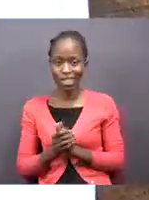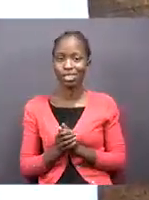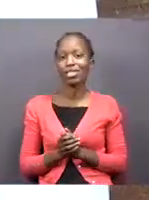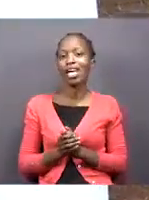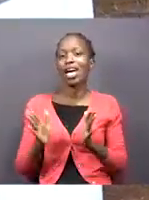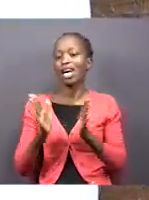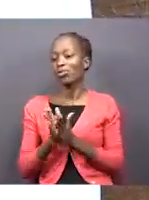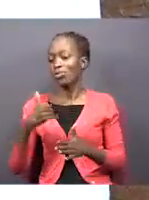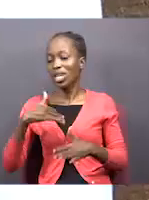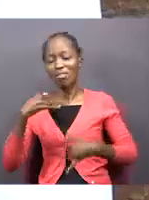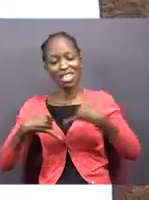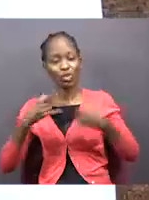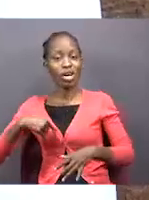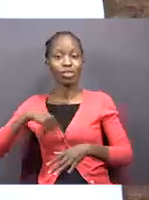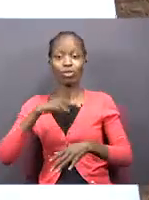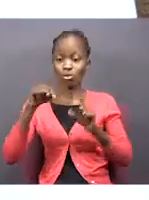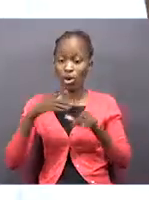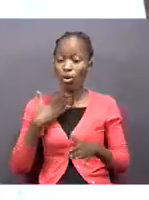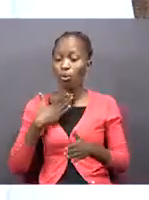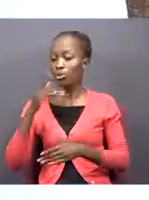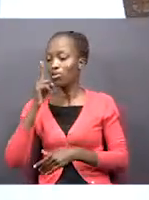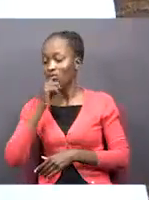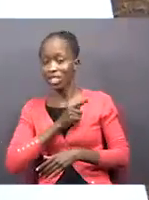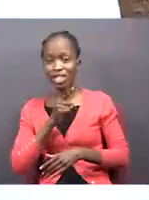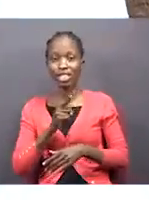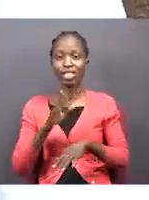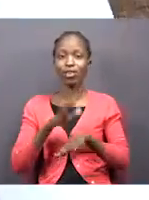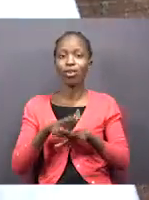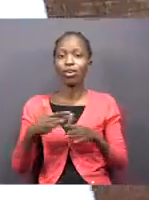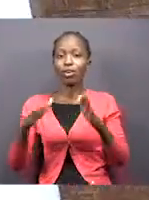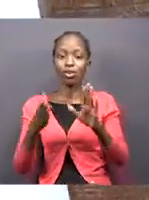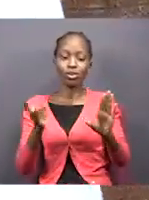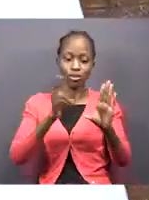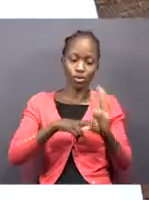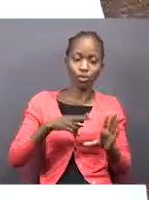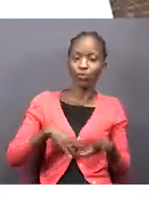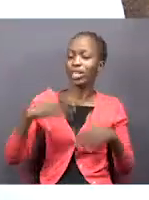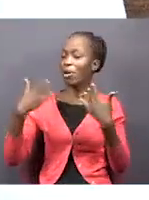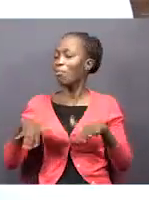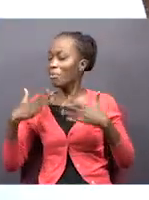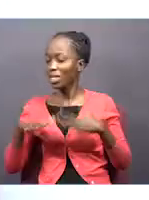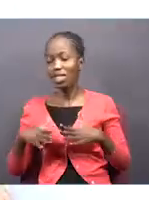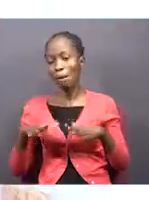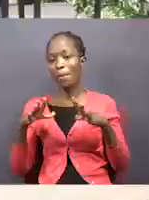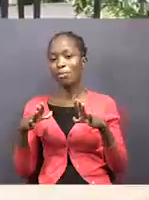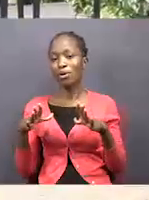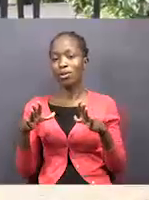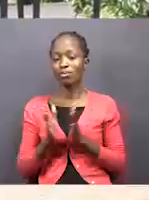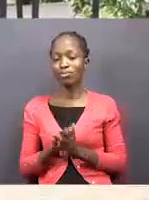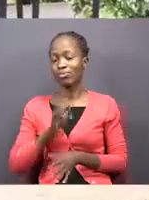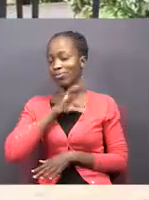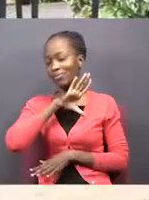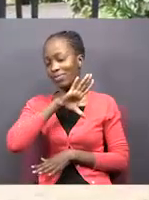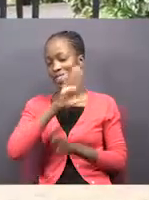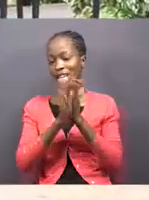been awesome, has been all types of fun. And today we want to finish in style. And I'm joined here with this amazing crew. What's up, my